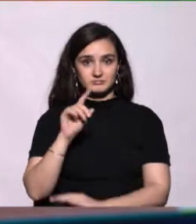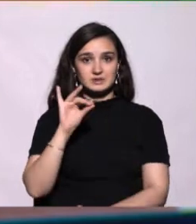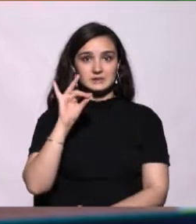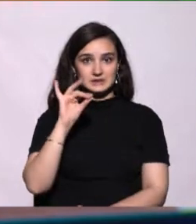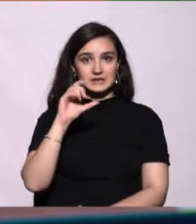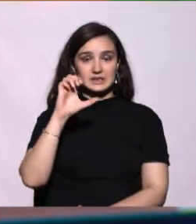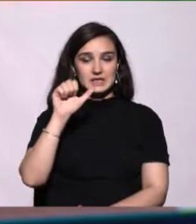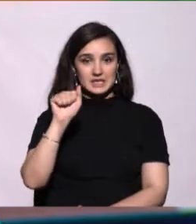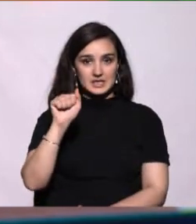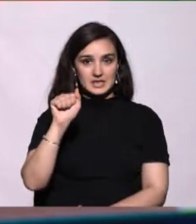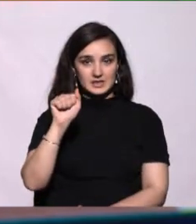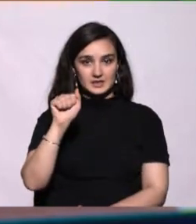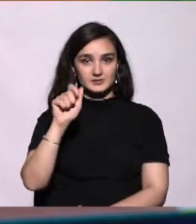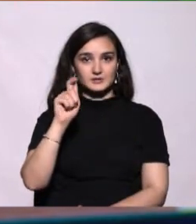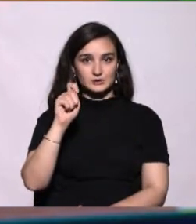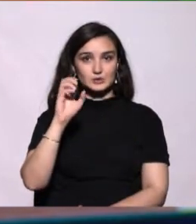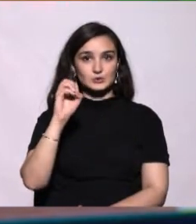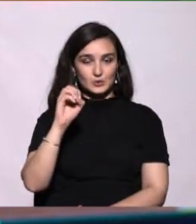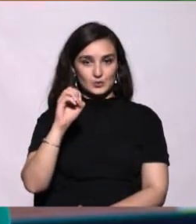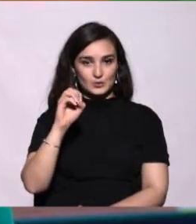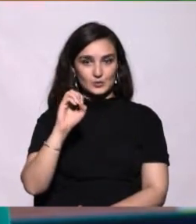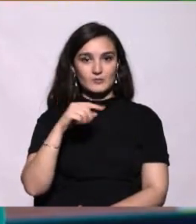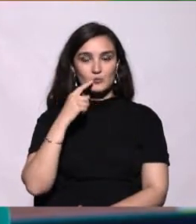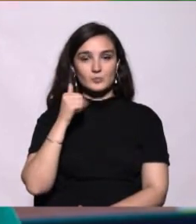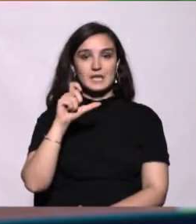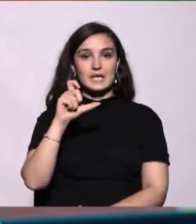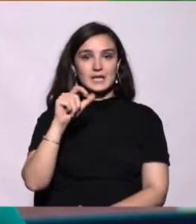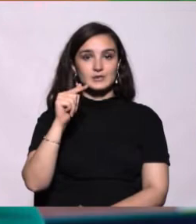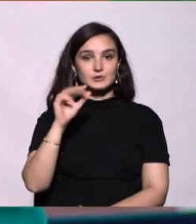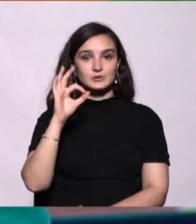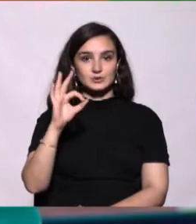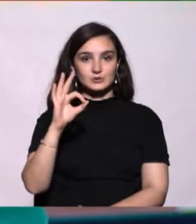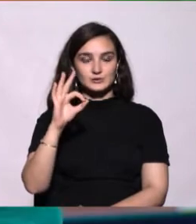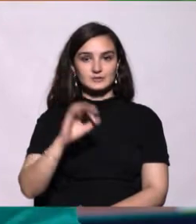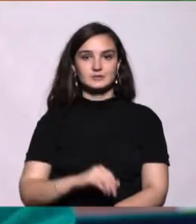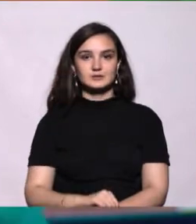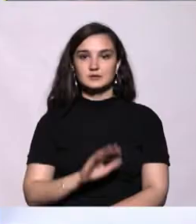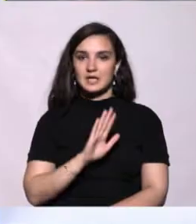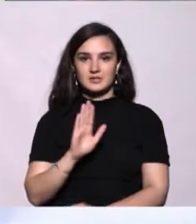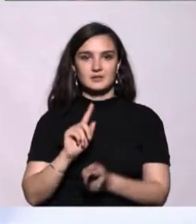E, but we pronounce it as Eto, not Ito.